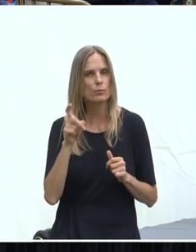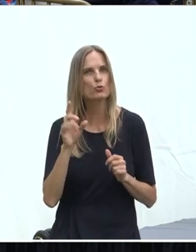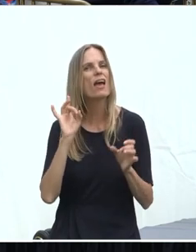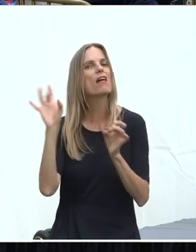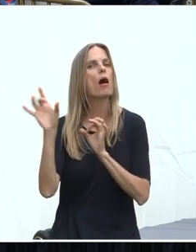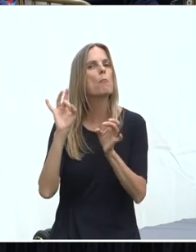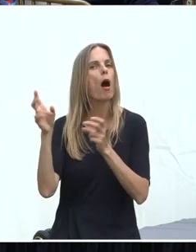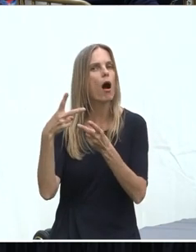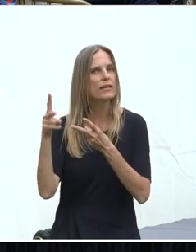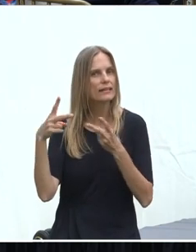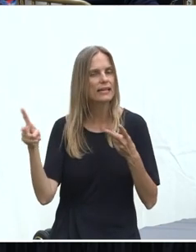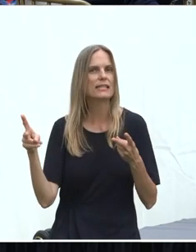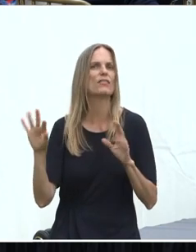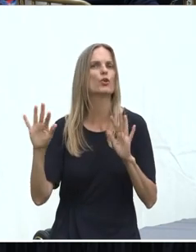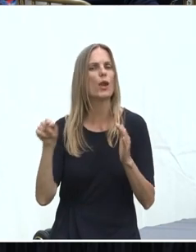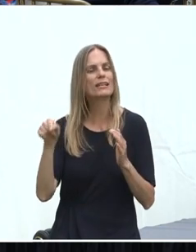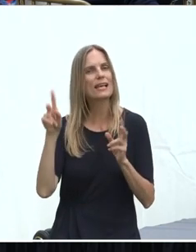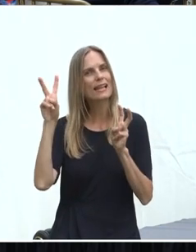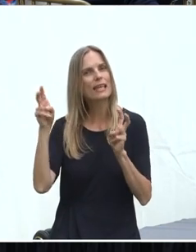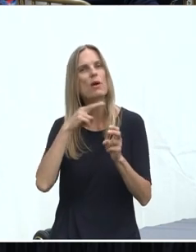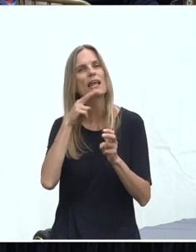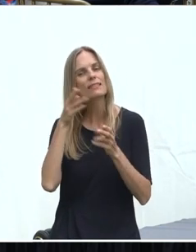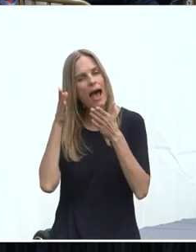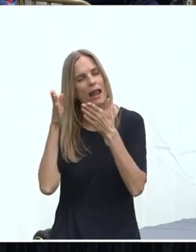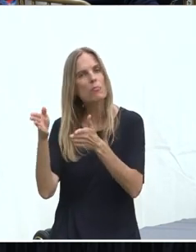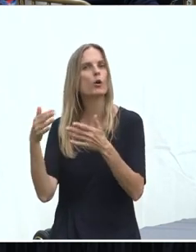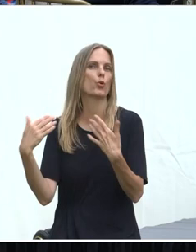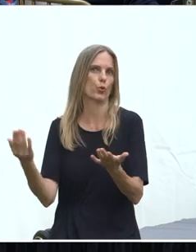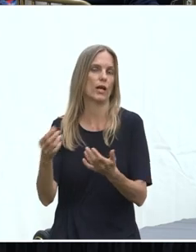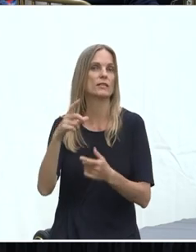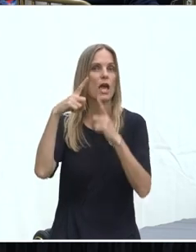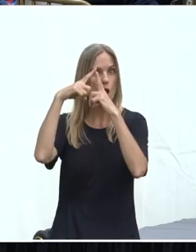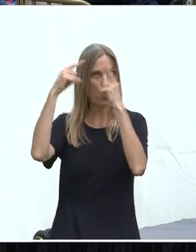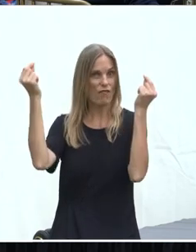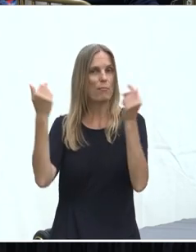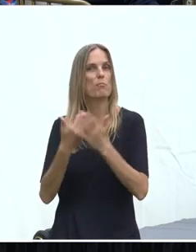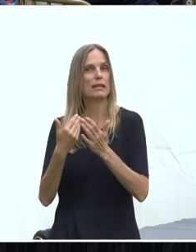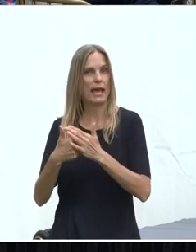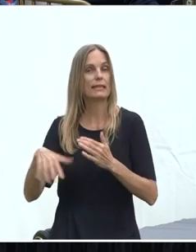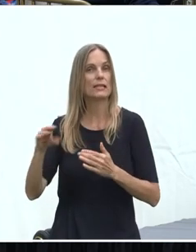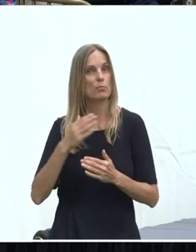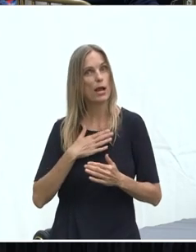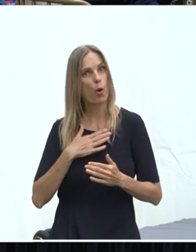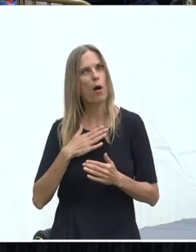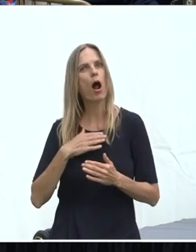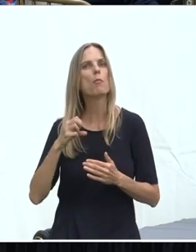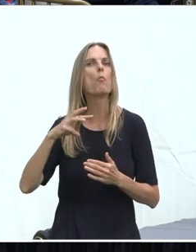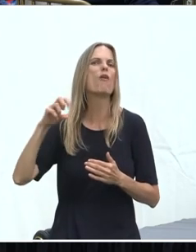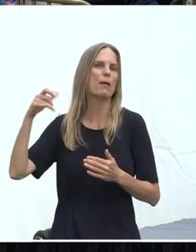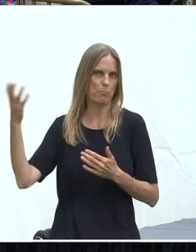organized to bring attention to this issue. In November, we have the Movember campaign, which gets some light. We have